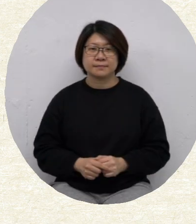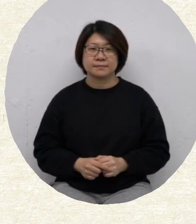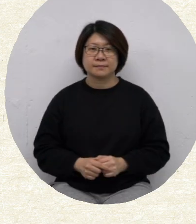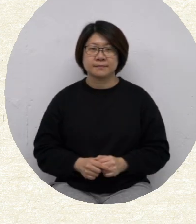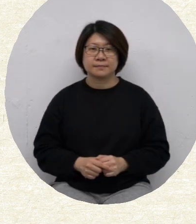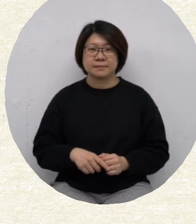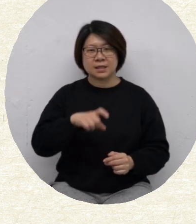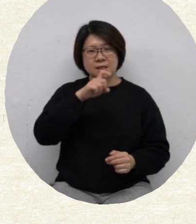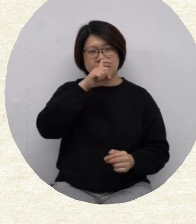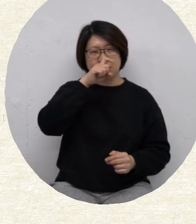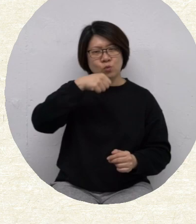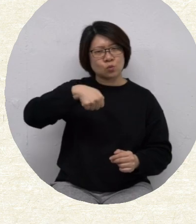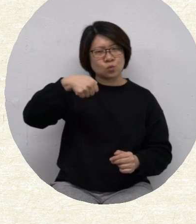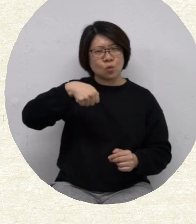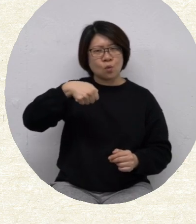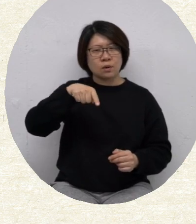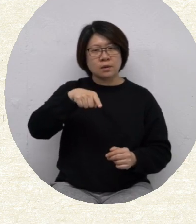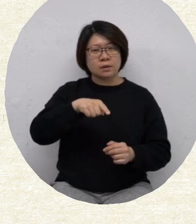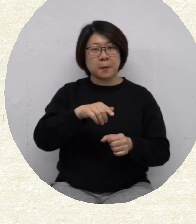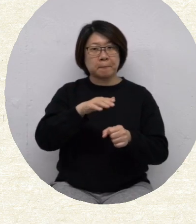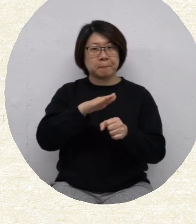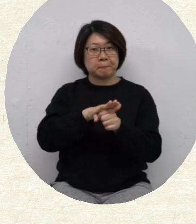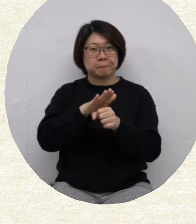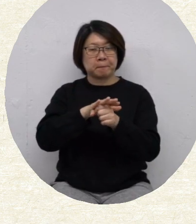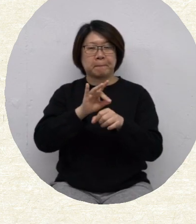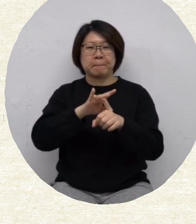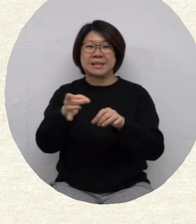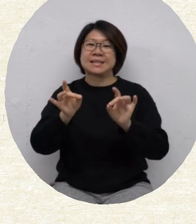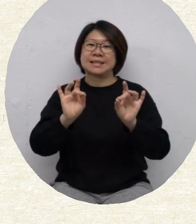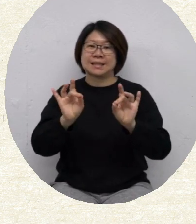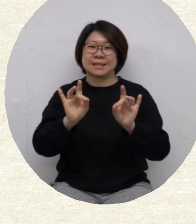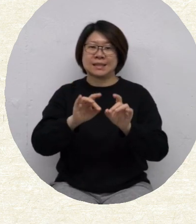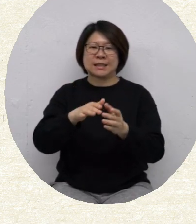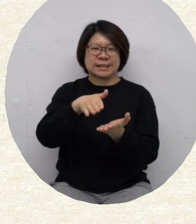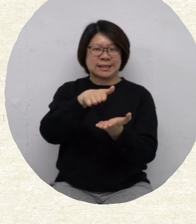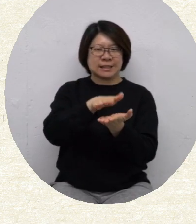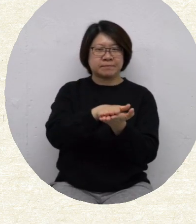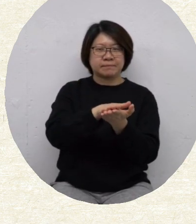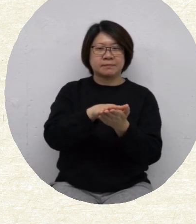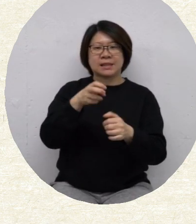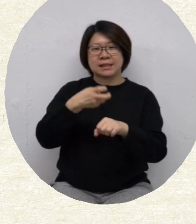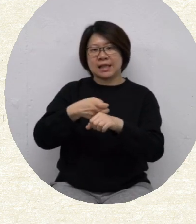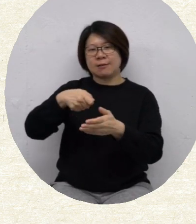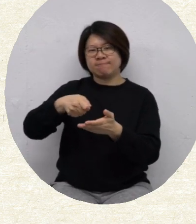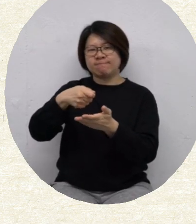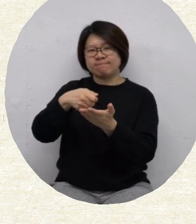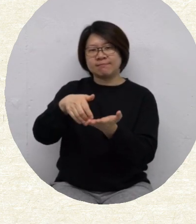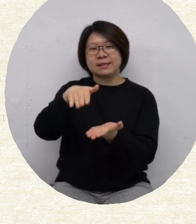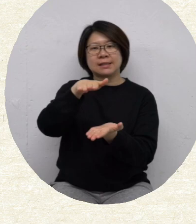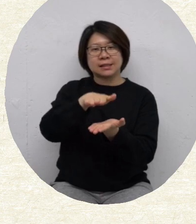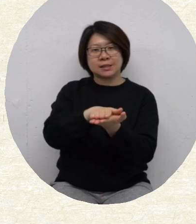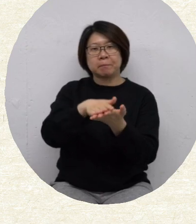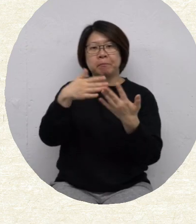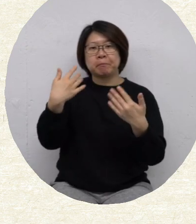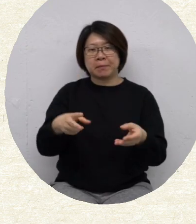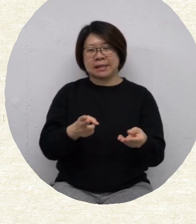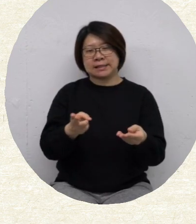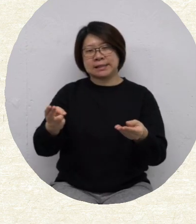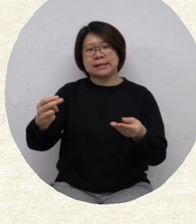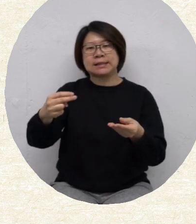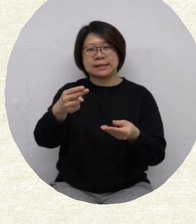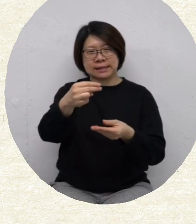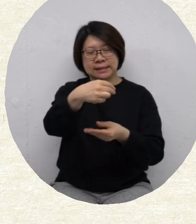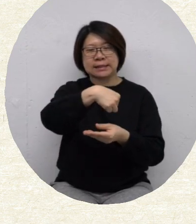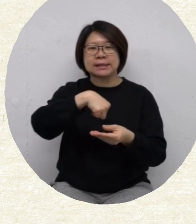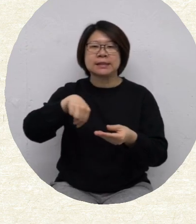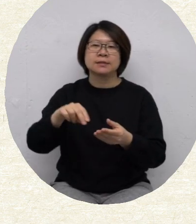The glass forms are out of the kiln after a couple of days of annealing, which is the process of gradually lowering the temperature